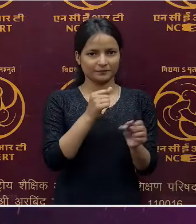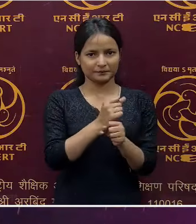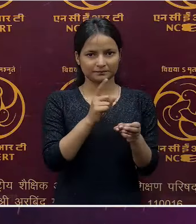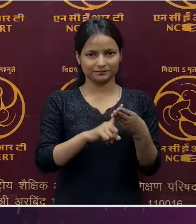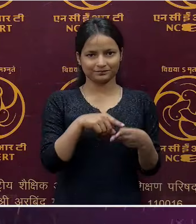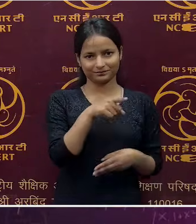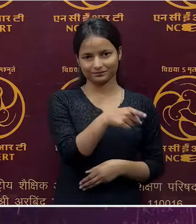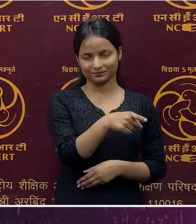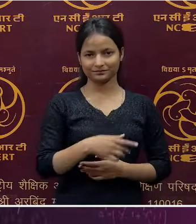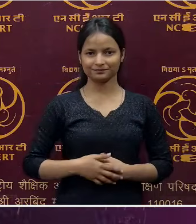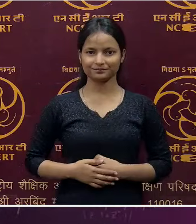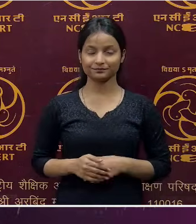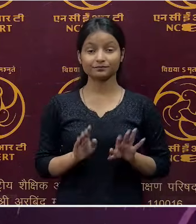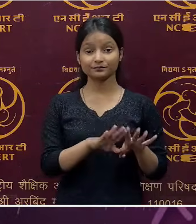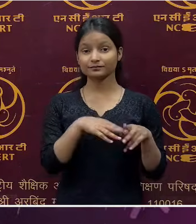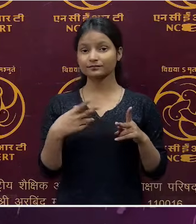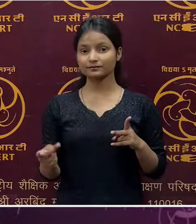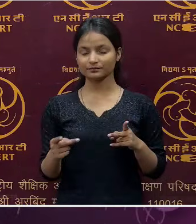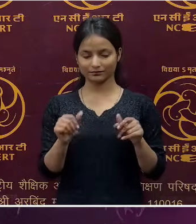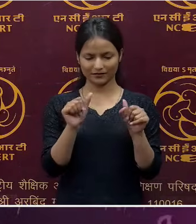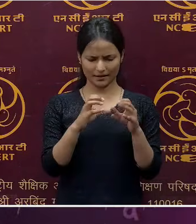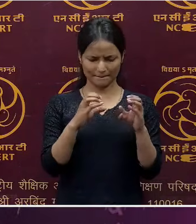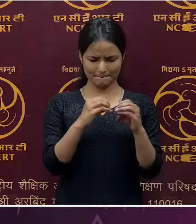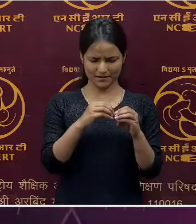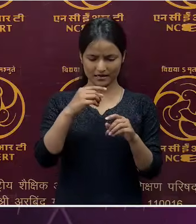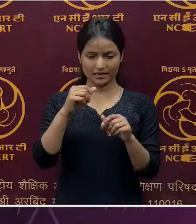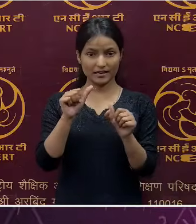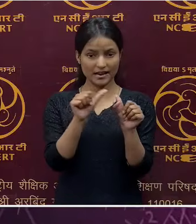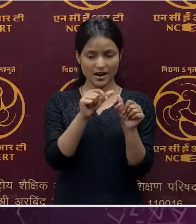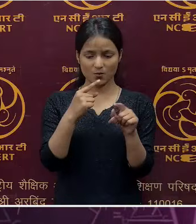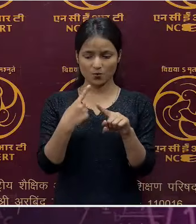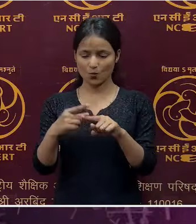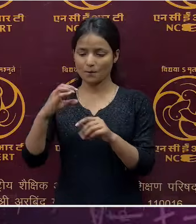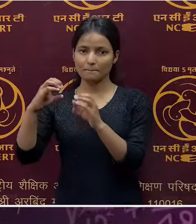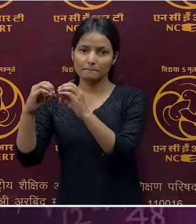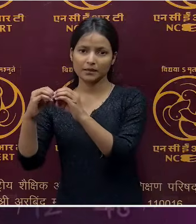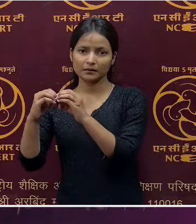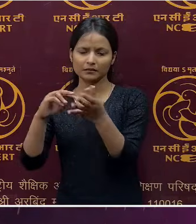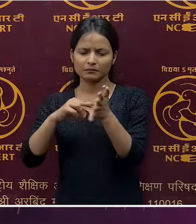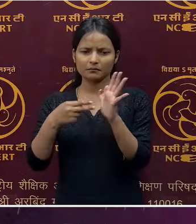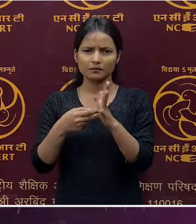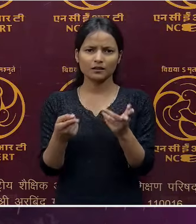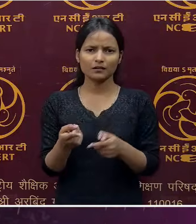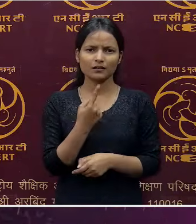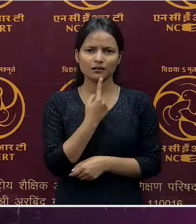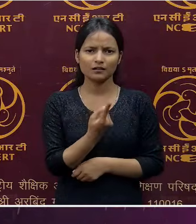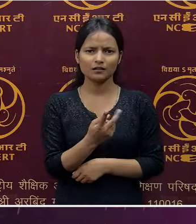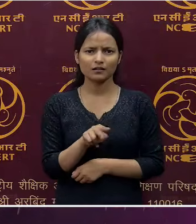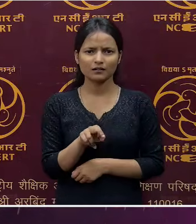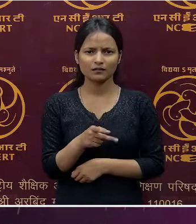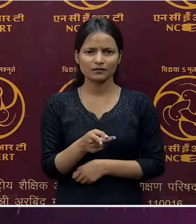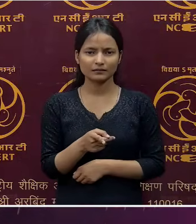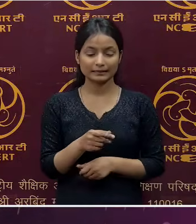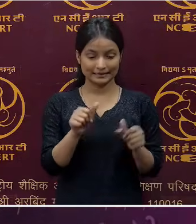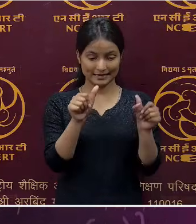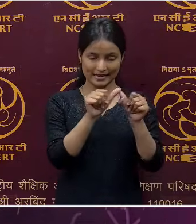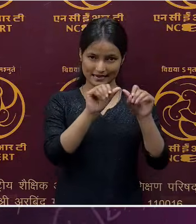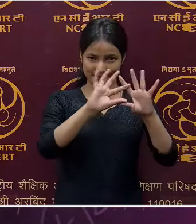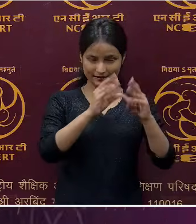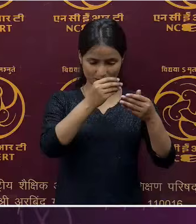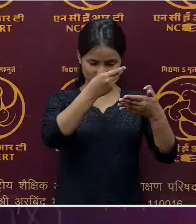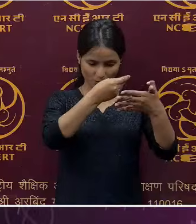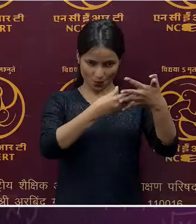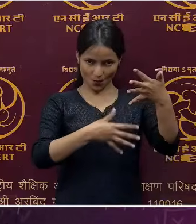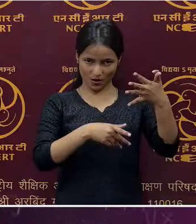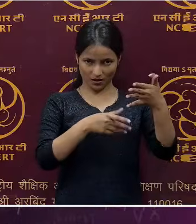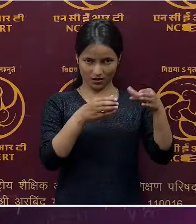Now A cross B. A is multiplied by B. So A, what are the elements in the set A which is written on